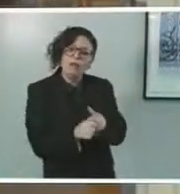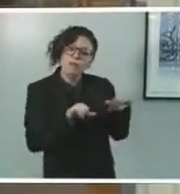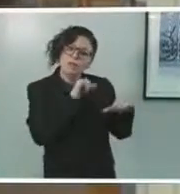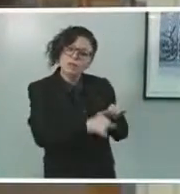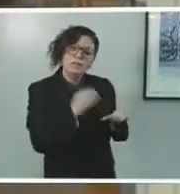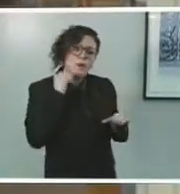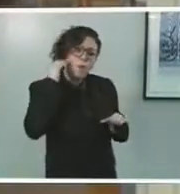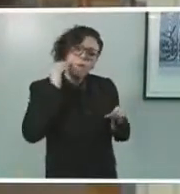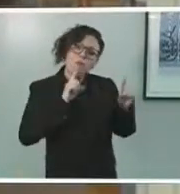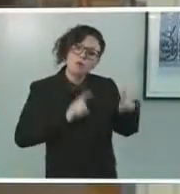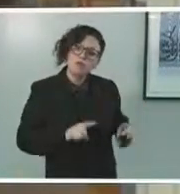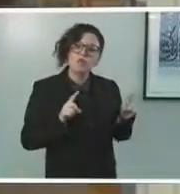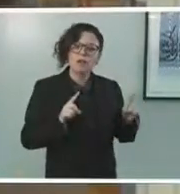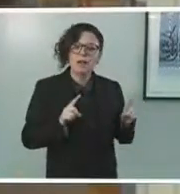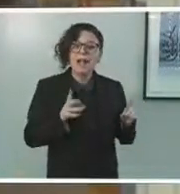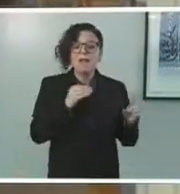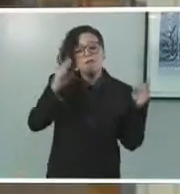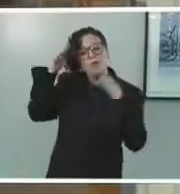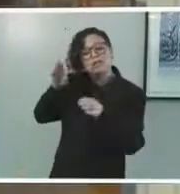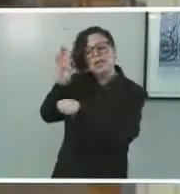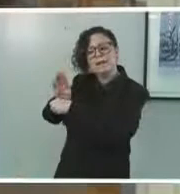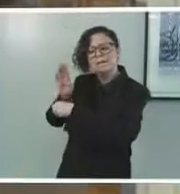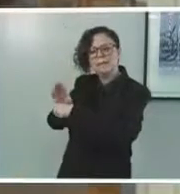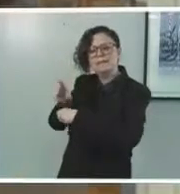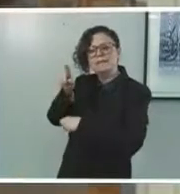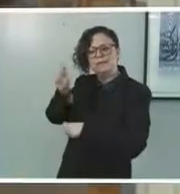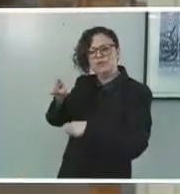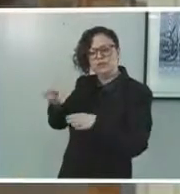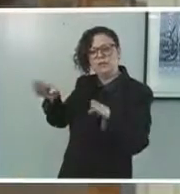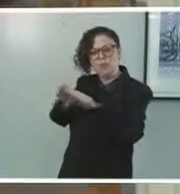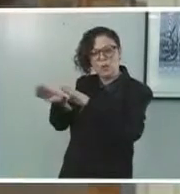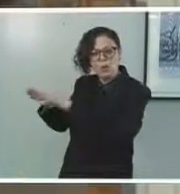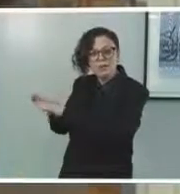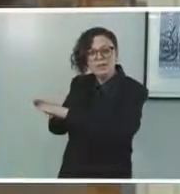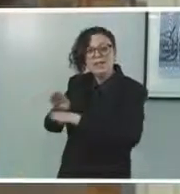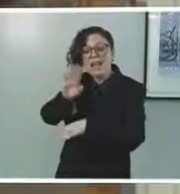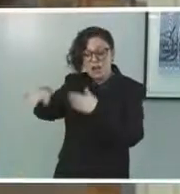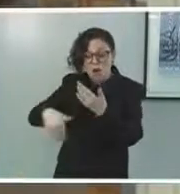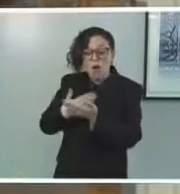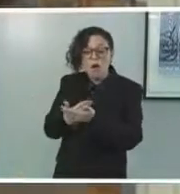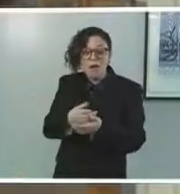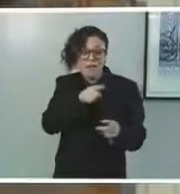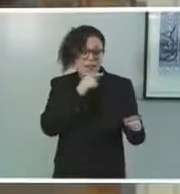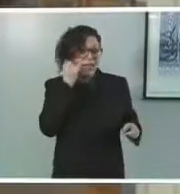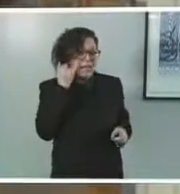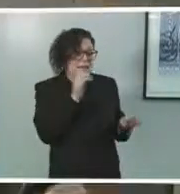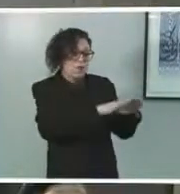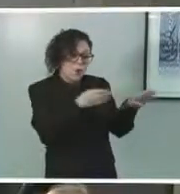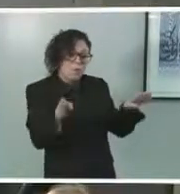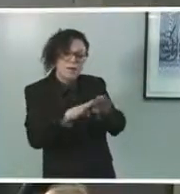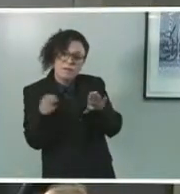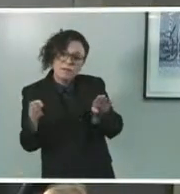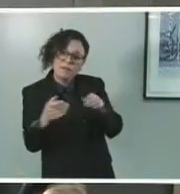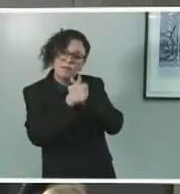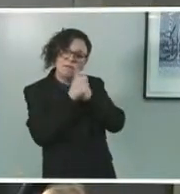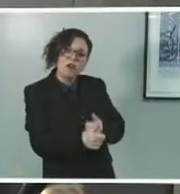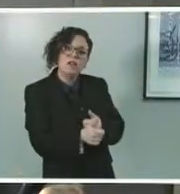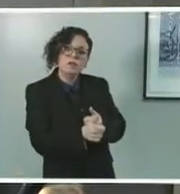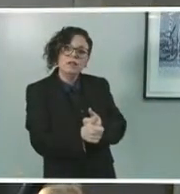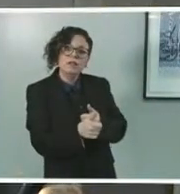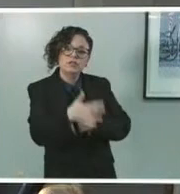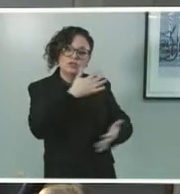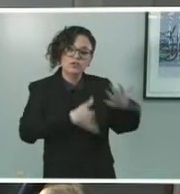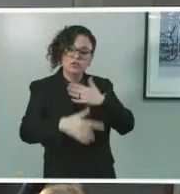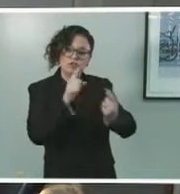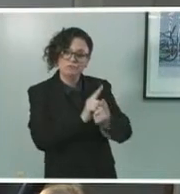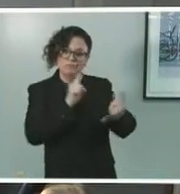should be closed and that proper social distancing measures are being followed by those that are open. Mr. District Attorney. Thank you, Jeff,